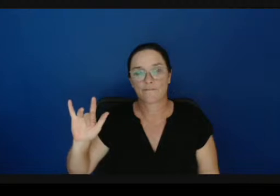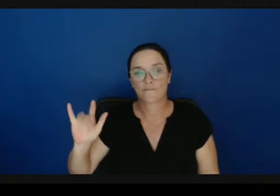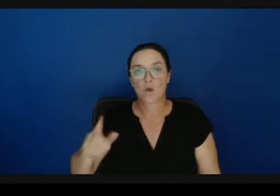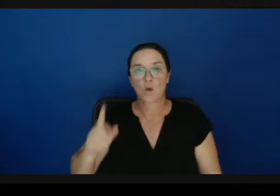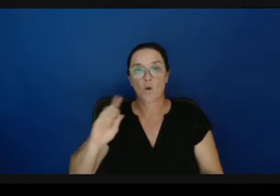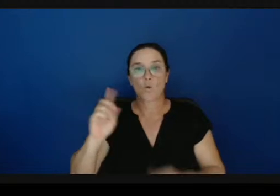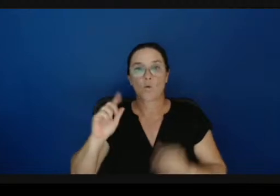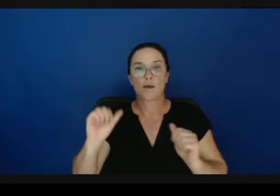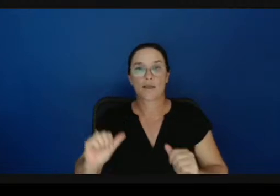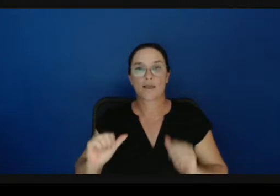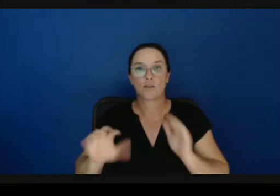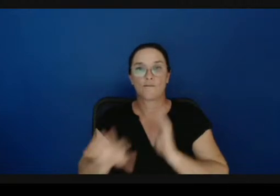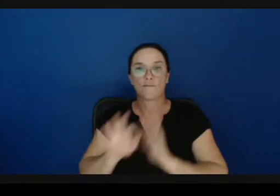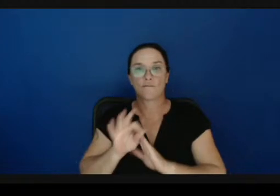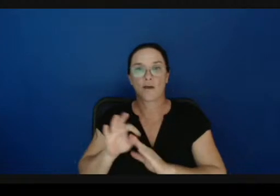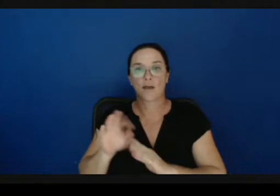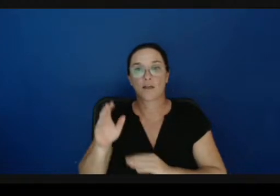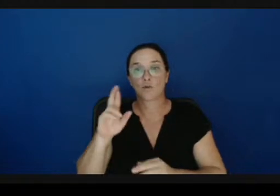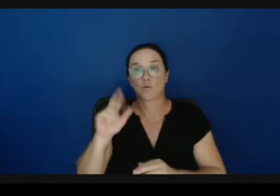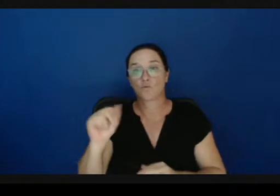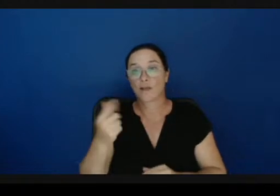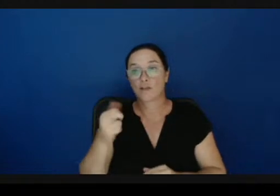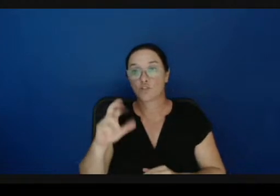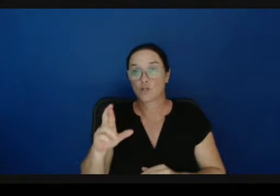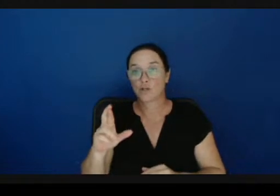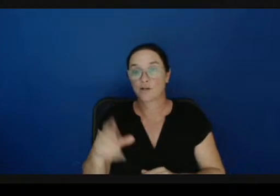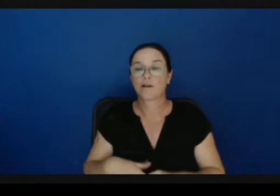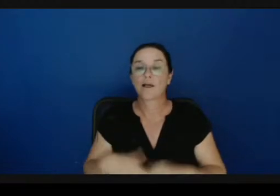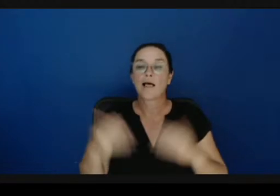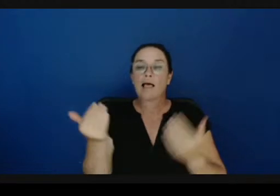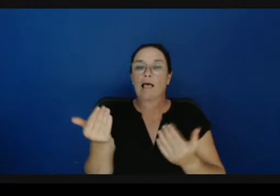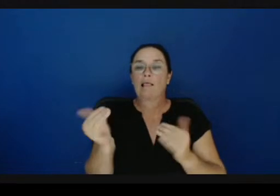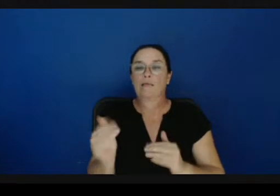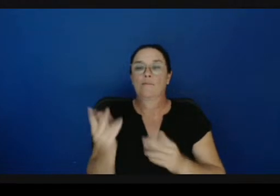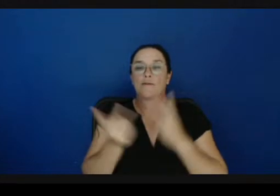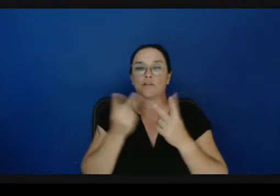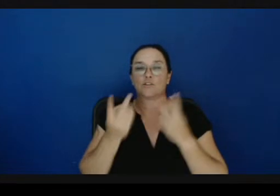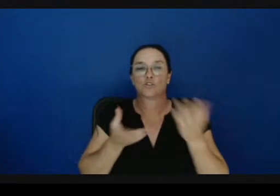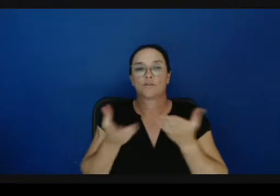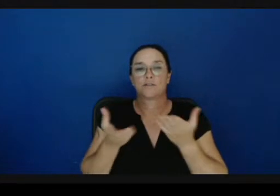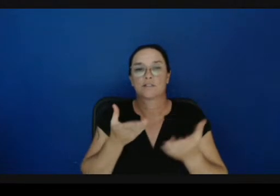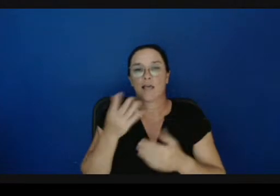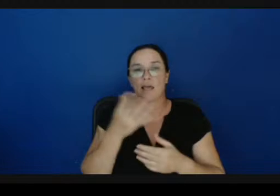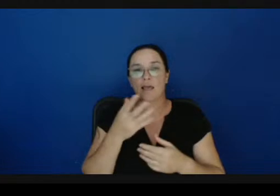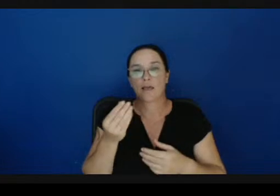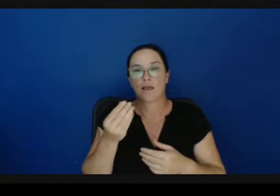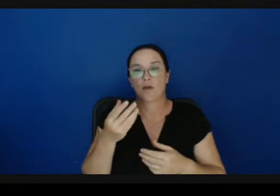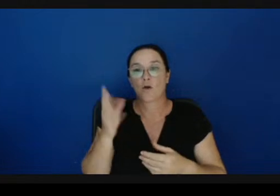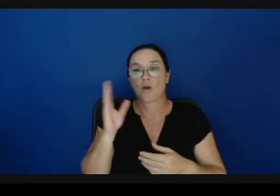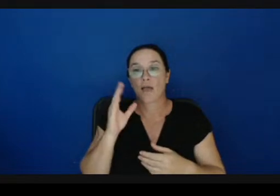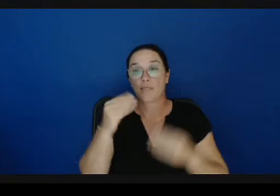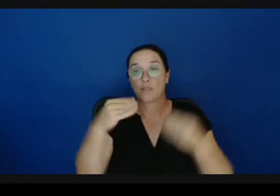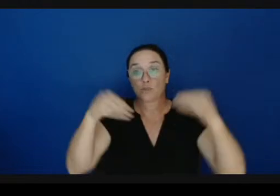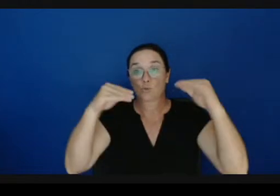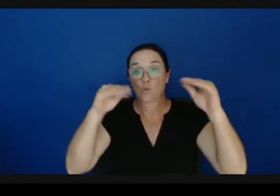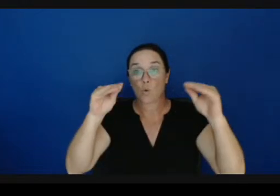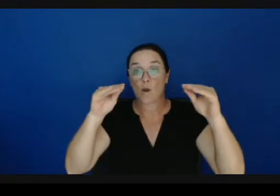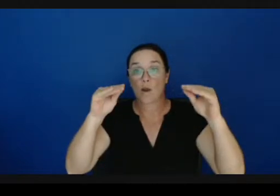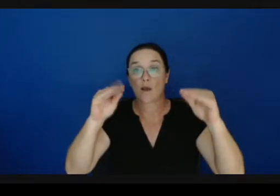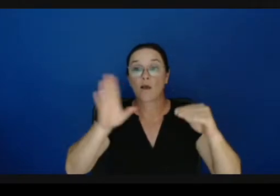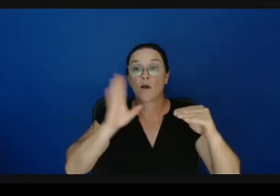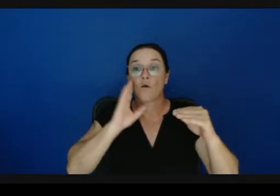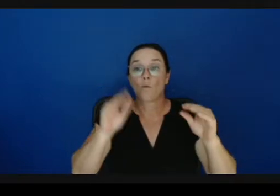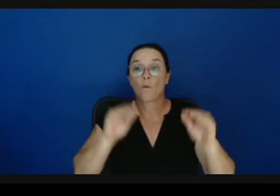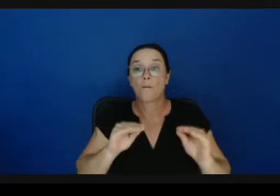find a park ranger? Well, they're up there. Limited visitor services at the Hawaii Pacific Parks Association store will relocate 1.2